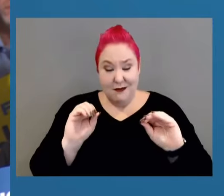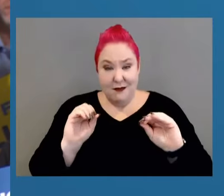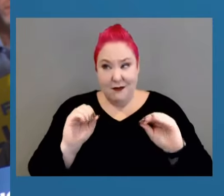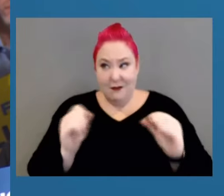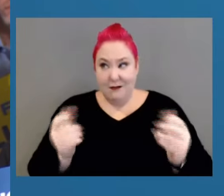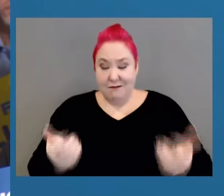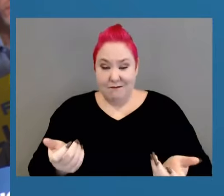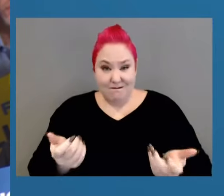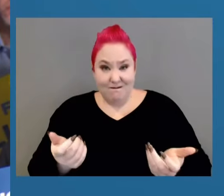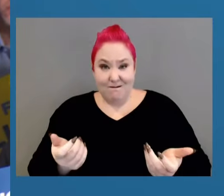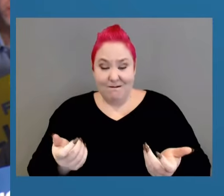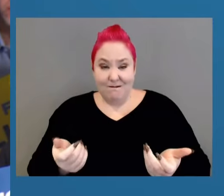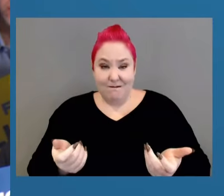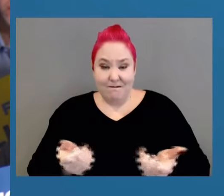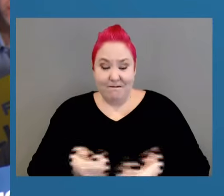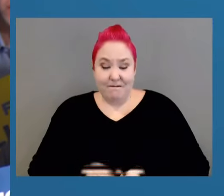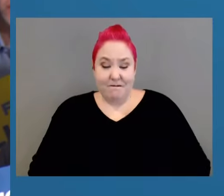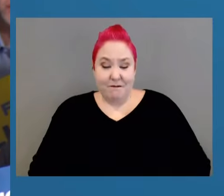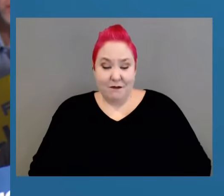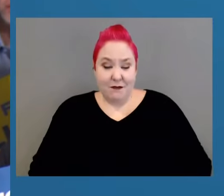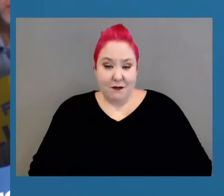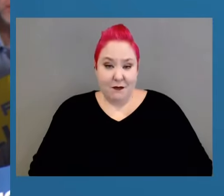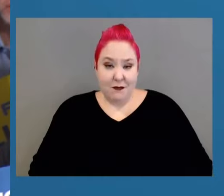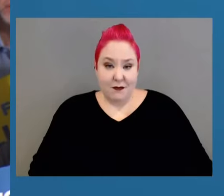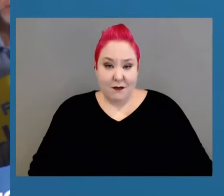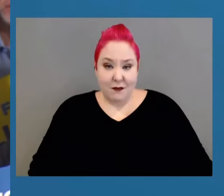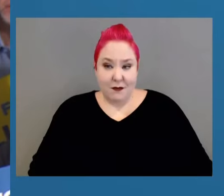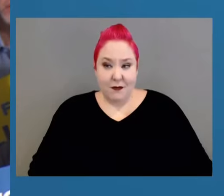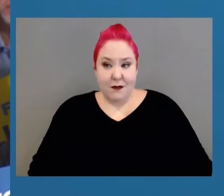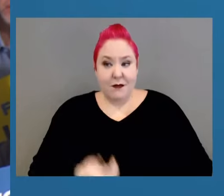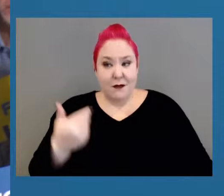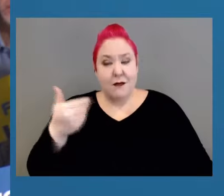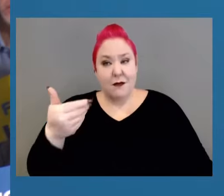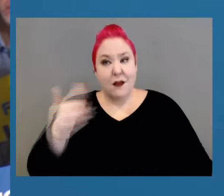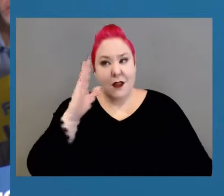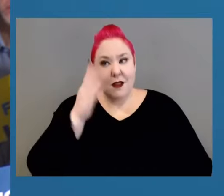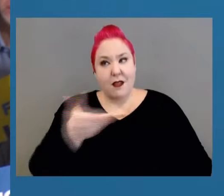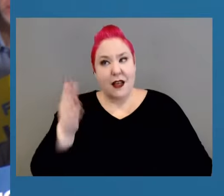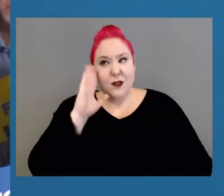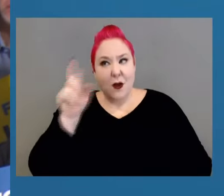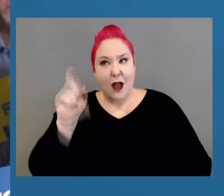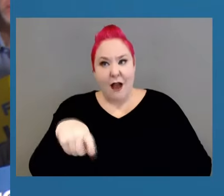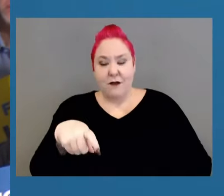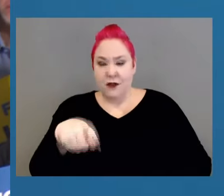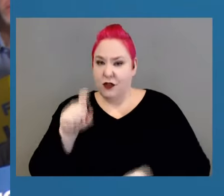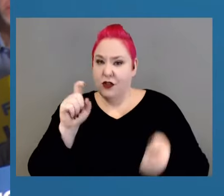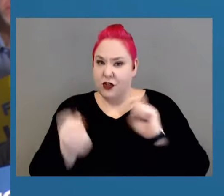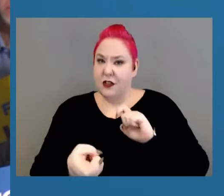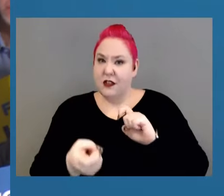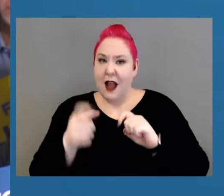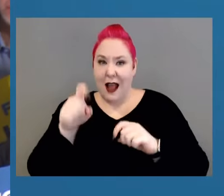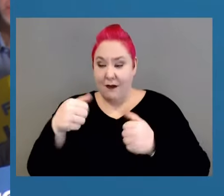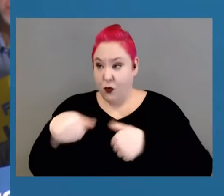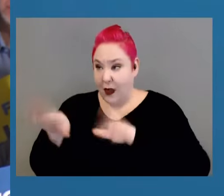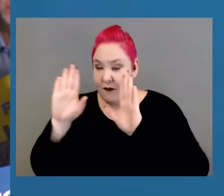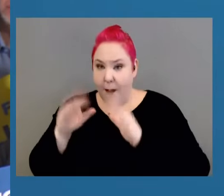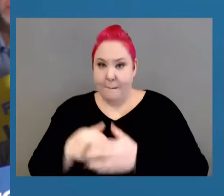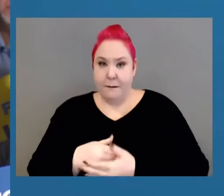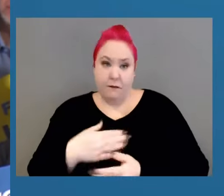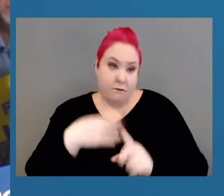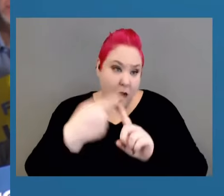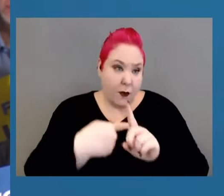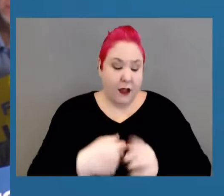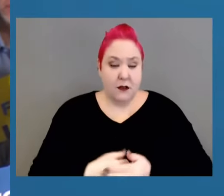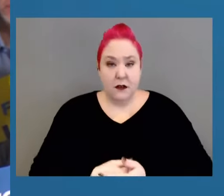sometime things will have to give. My rent, my bills,